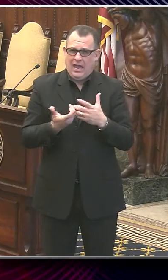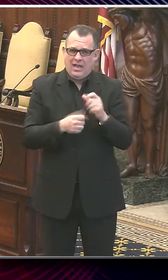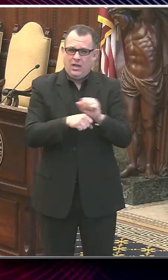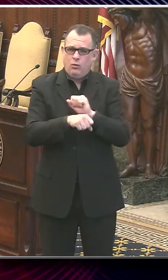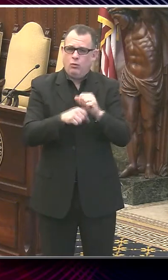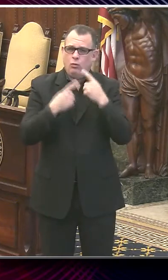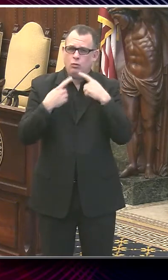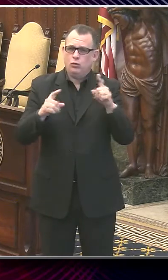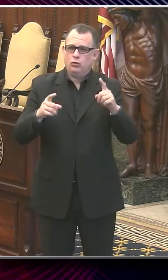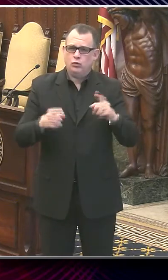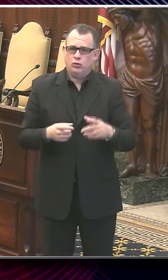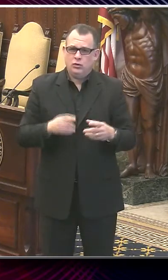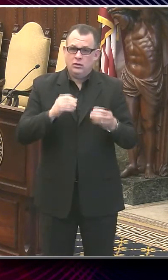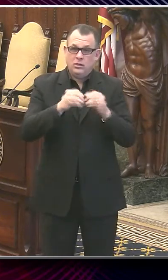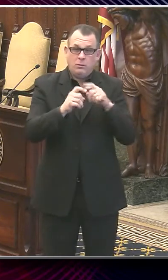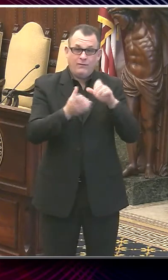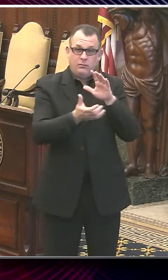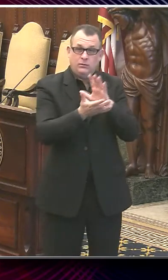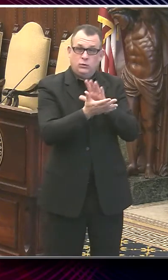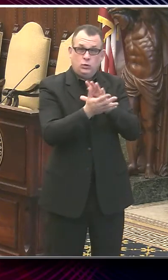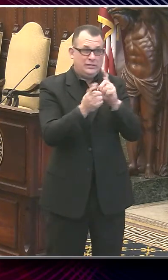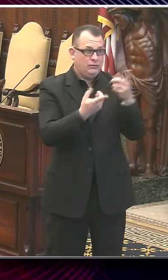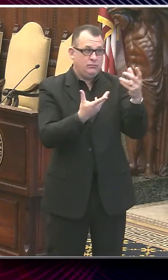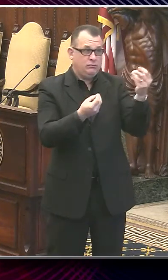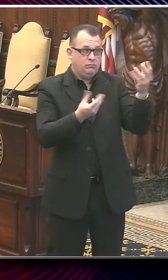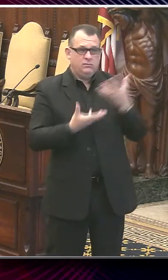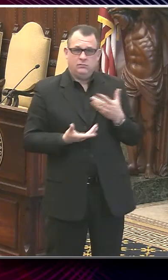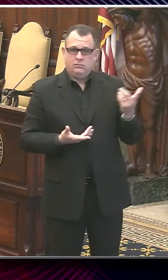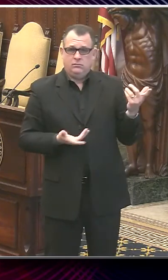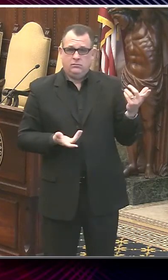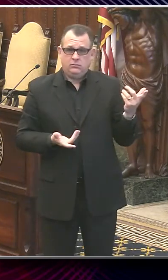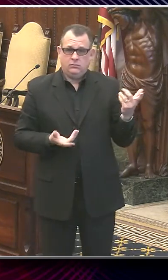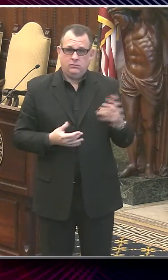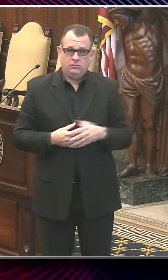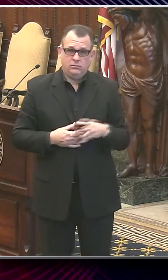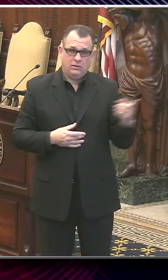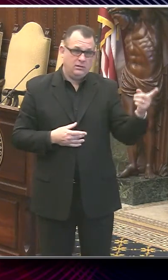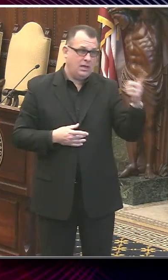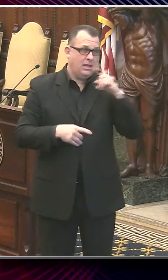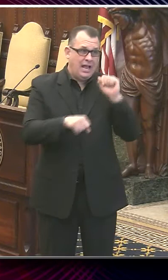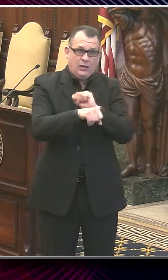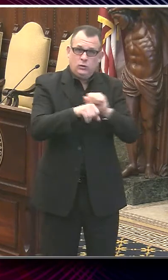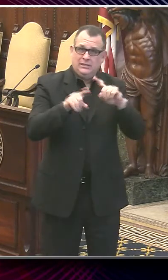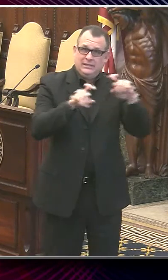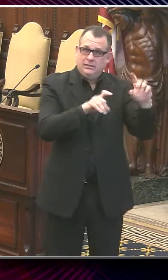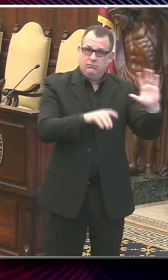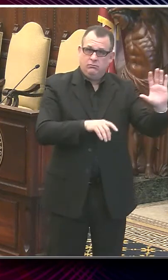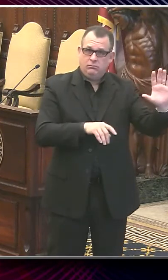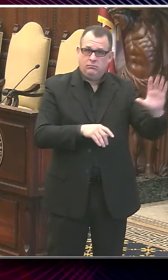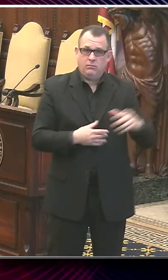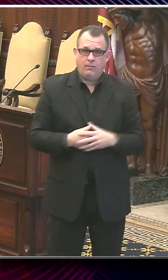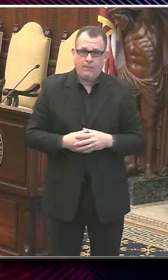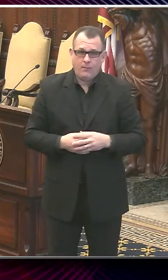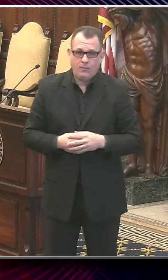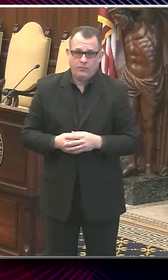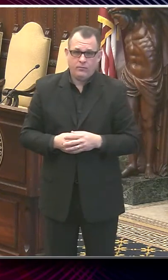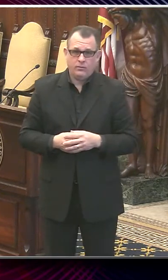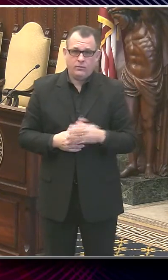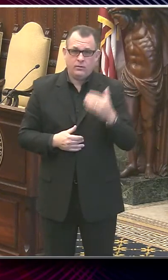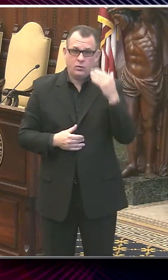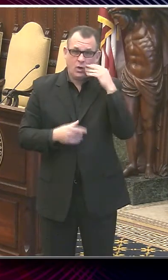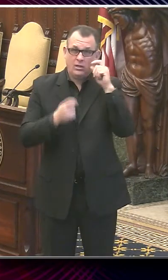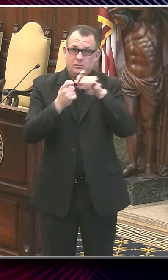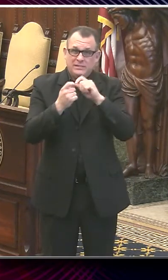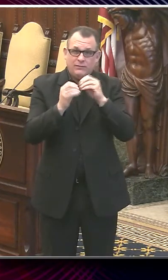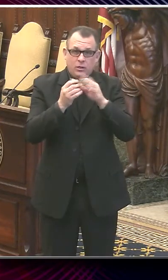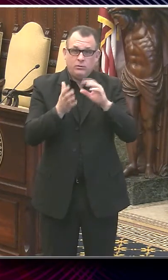the numbers come from the district. They're the ones that have access to the testing and knowledge of students who are ill.